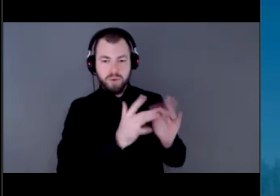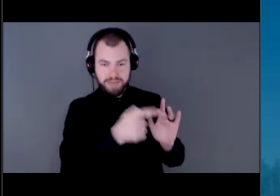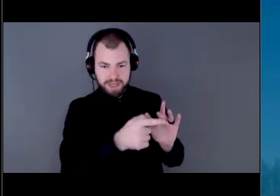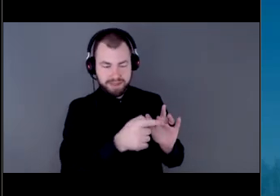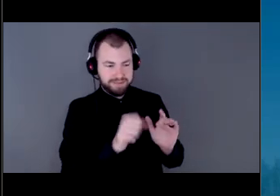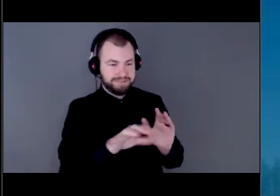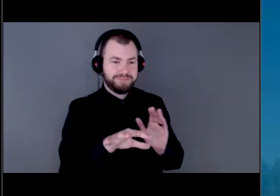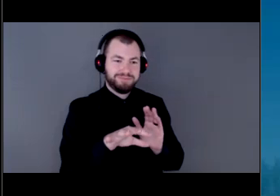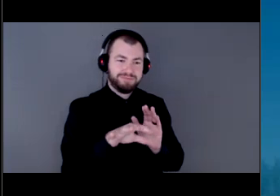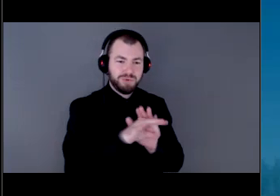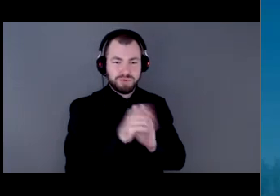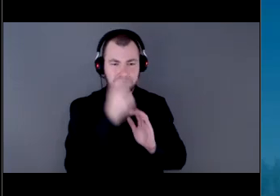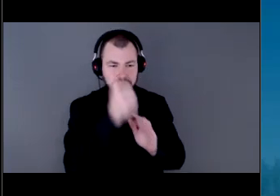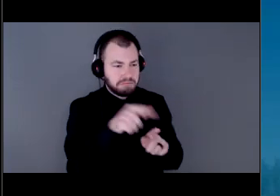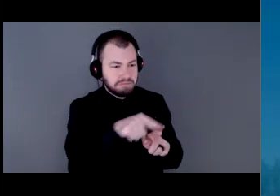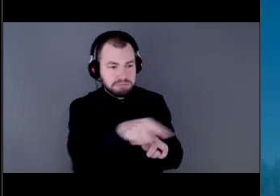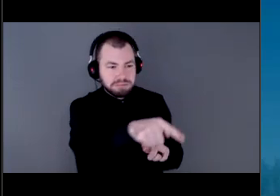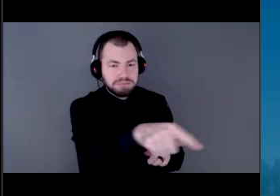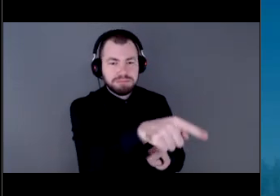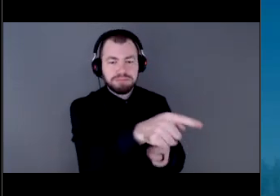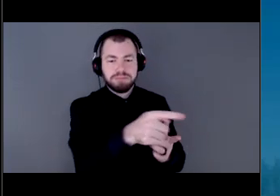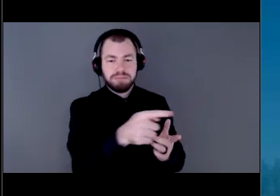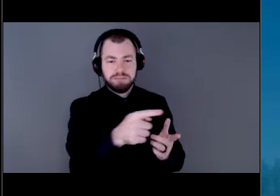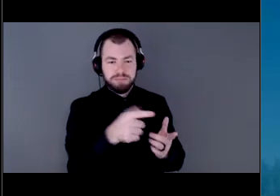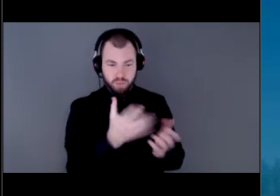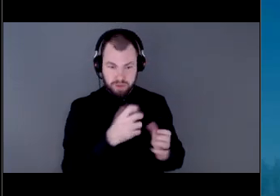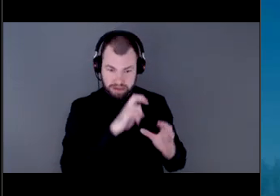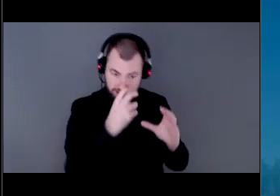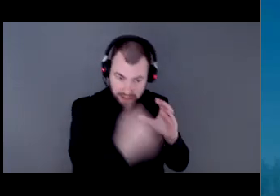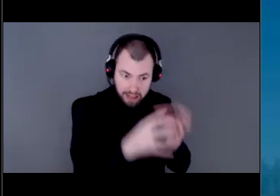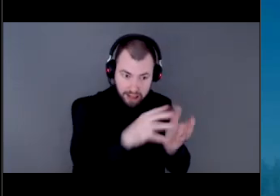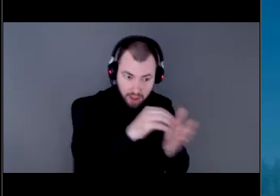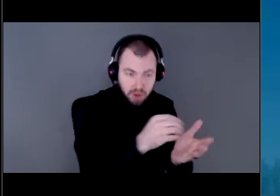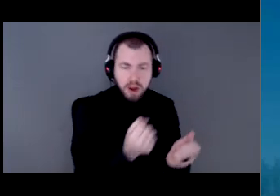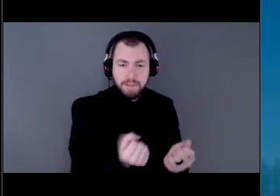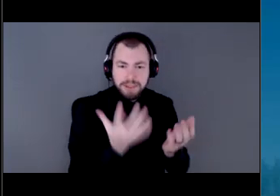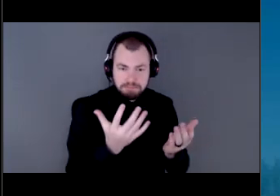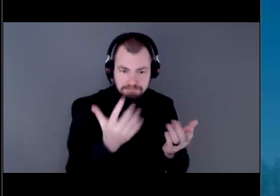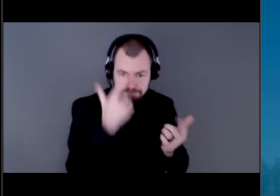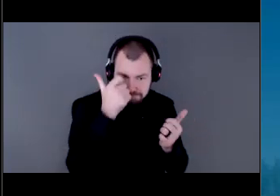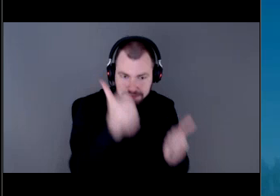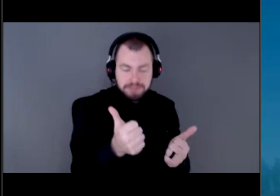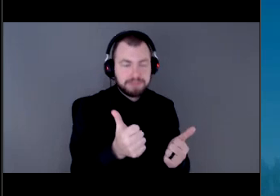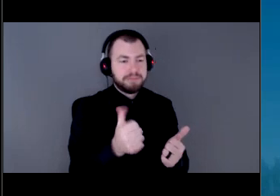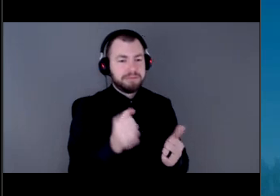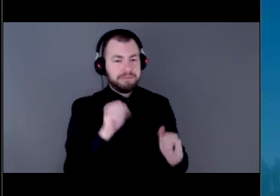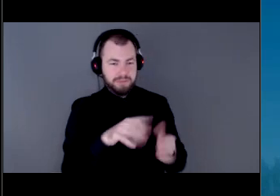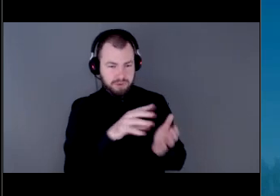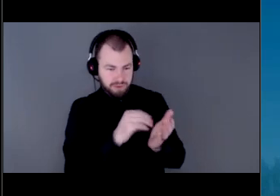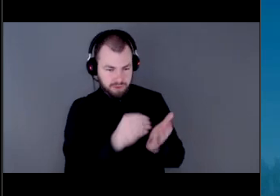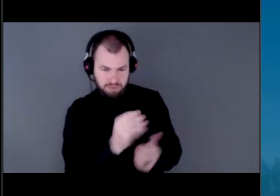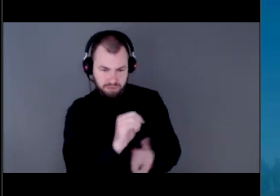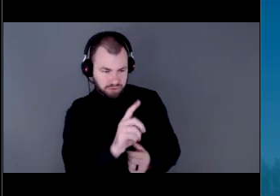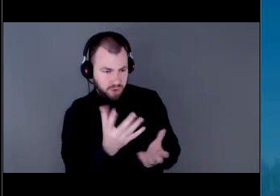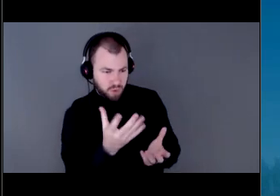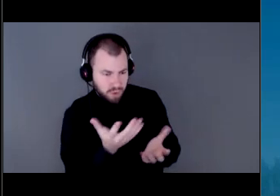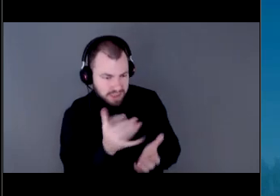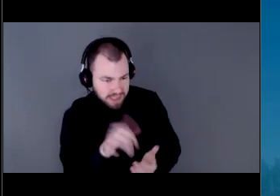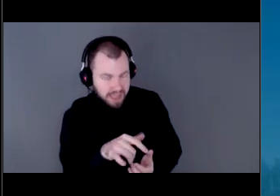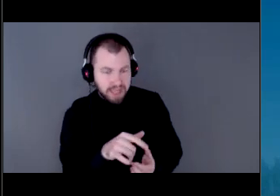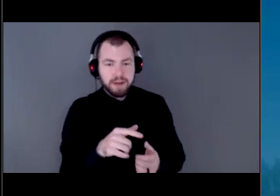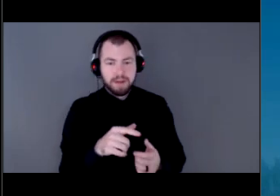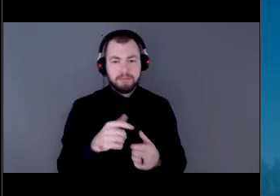down this rabbit hole do you want to go as far as learning about what marine debris is, what are the primary sources, etc. And